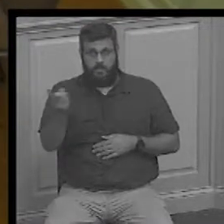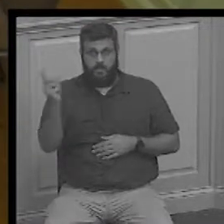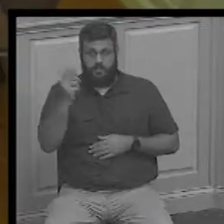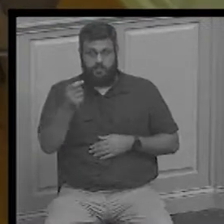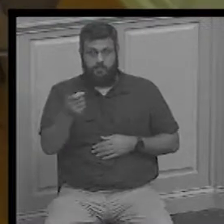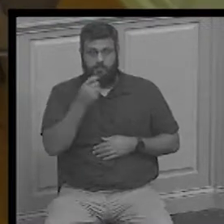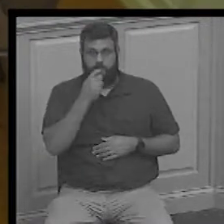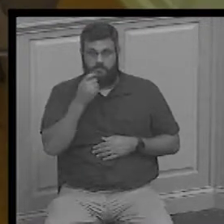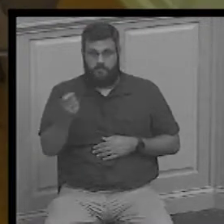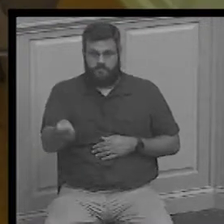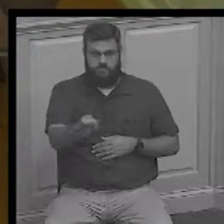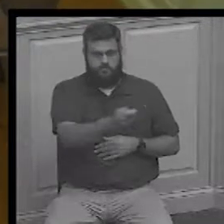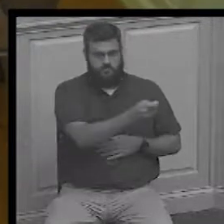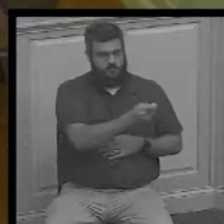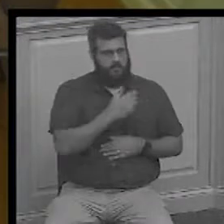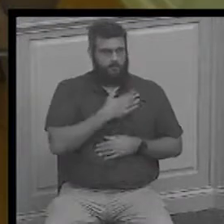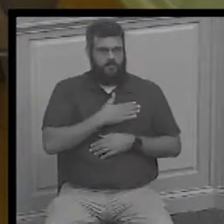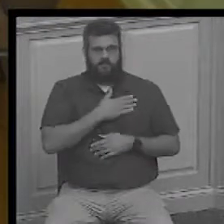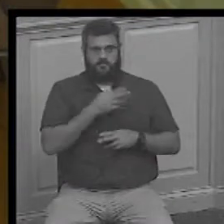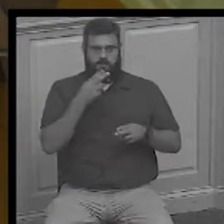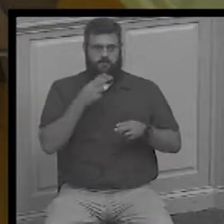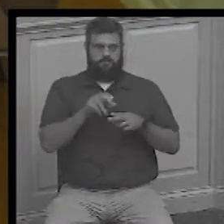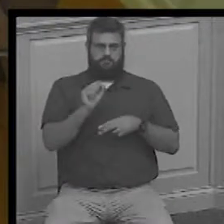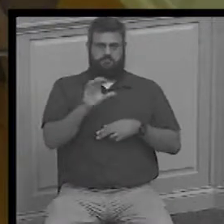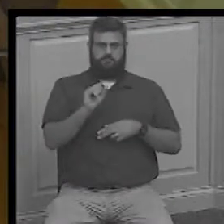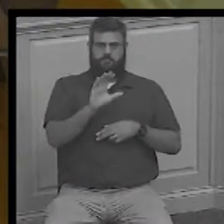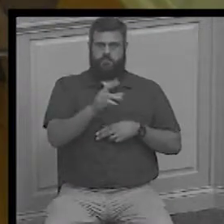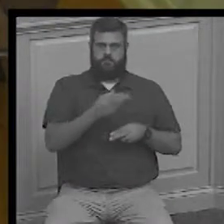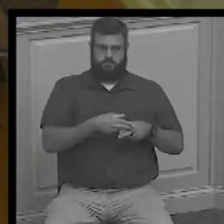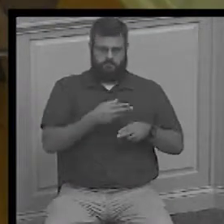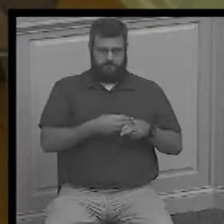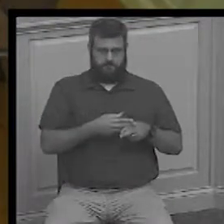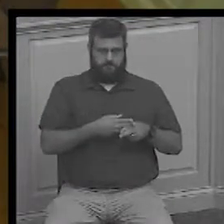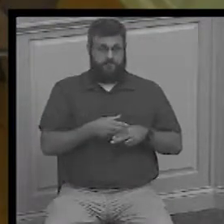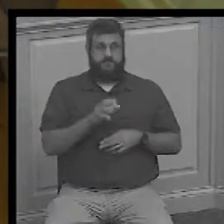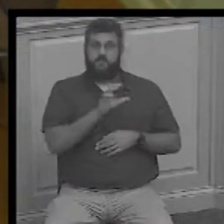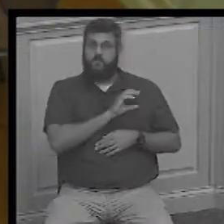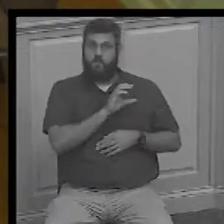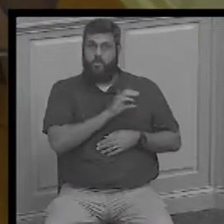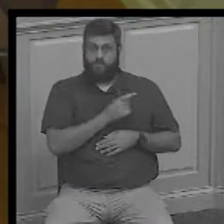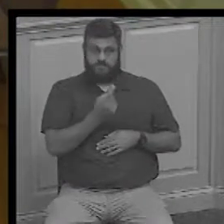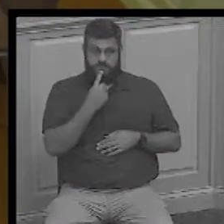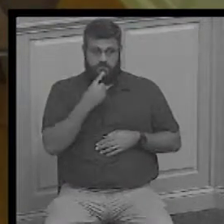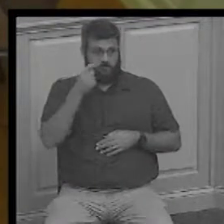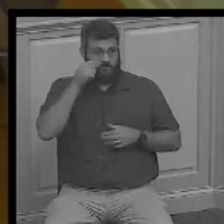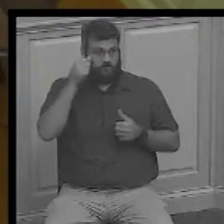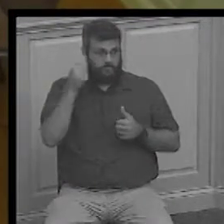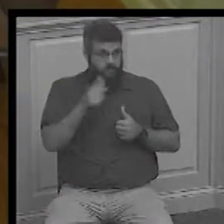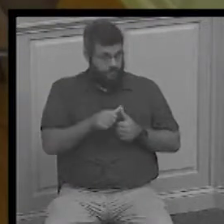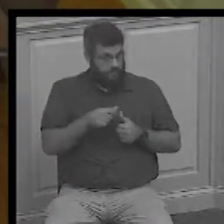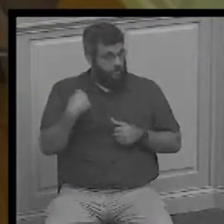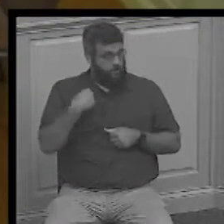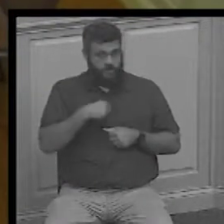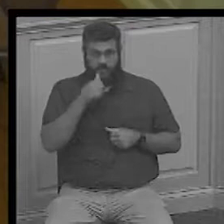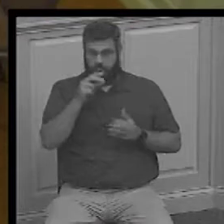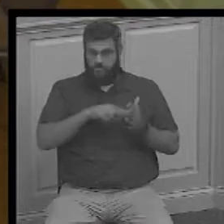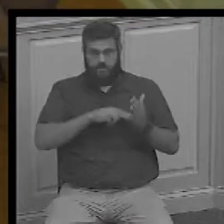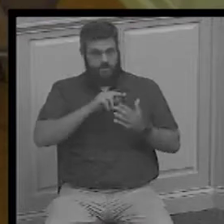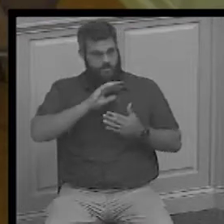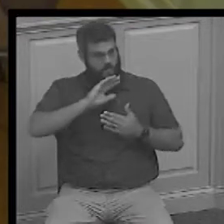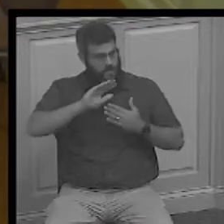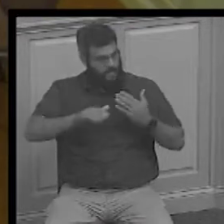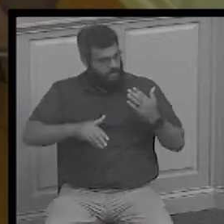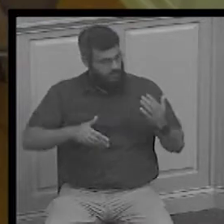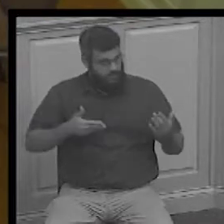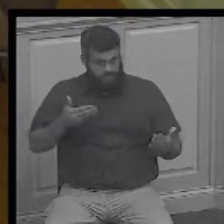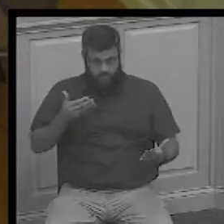handle the microphone. I was going to ask them to please identify themselves. And I'd just like to remind them that we have not read the whole thing, so you may be ahead of us if